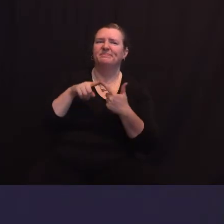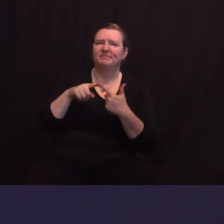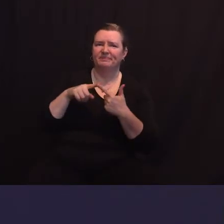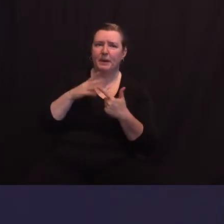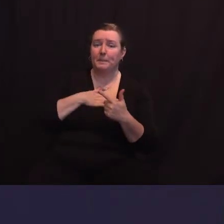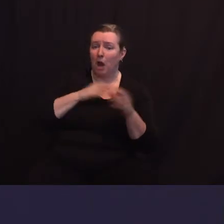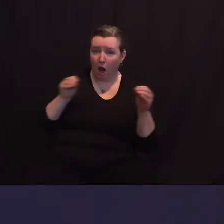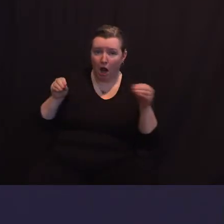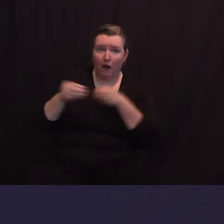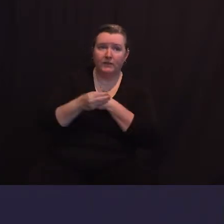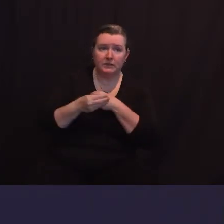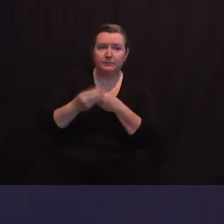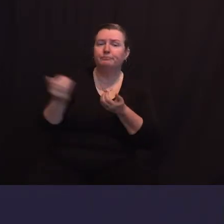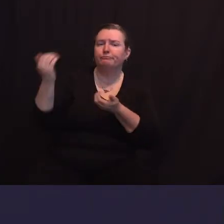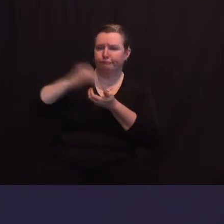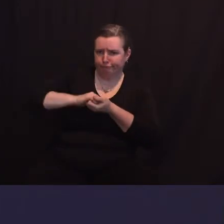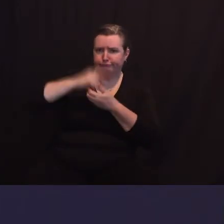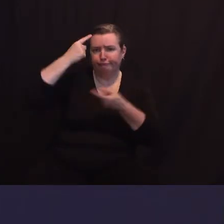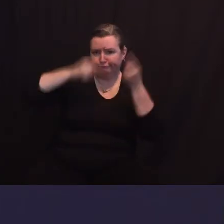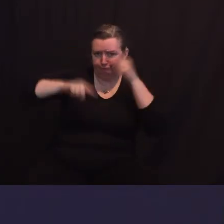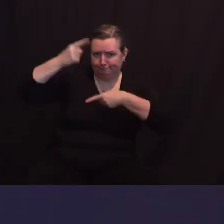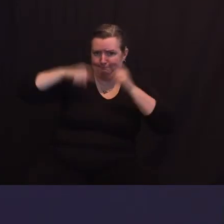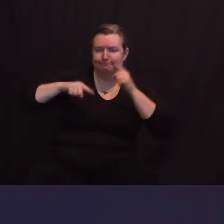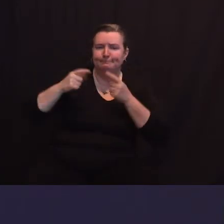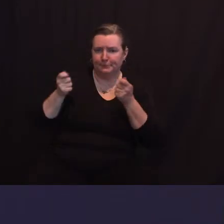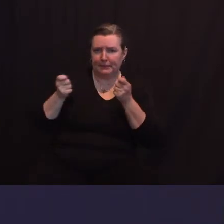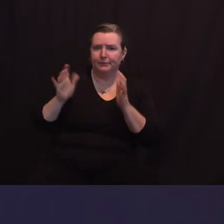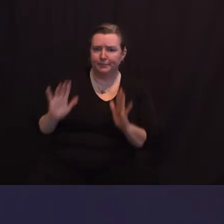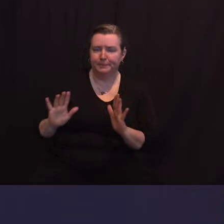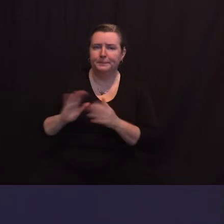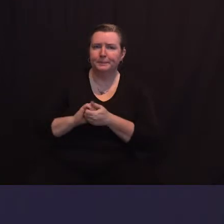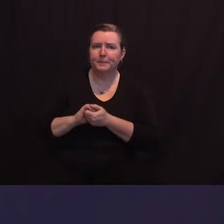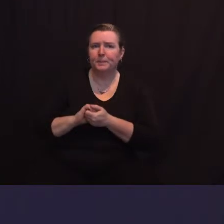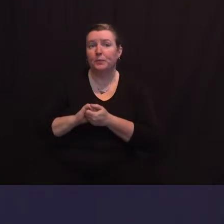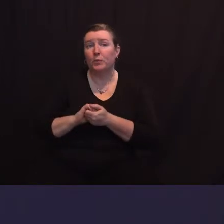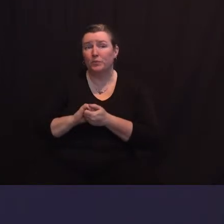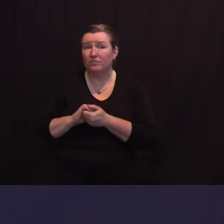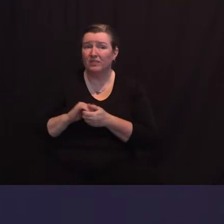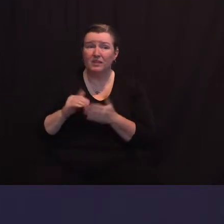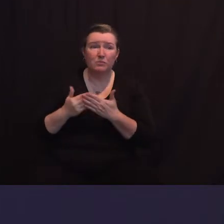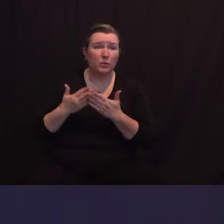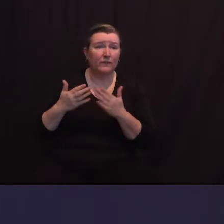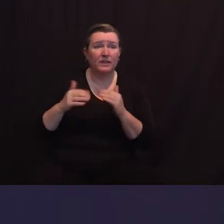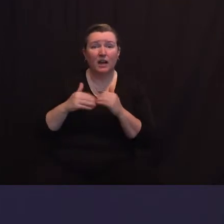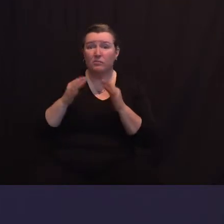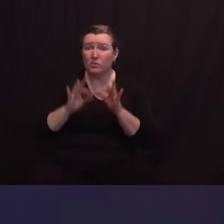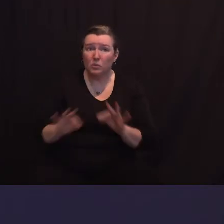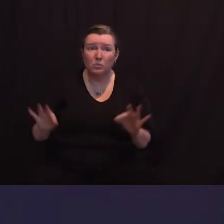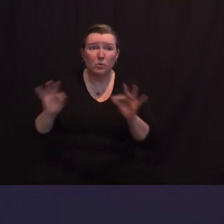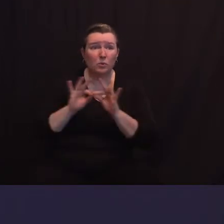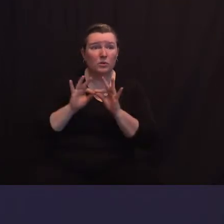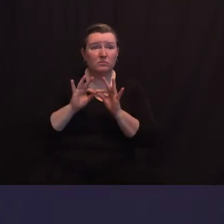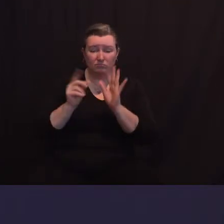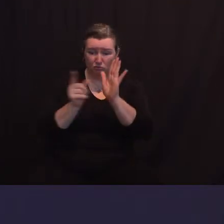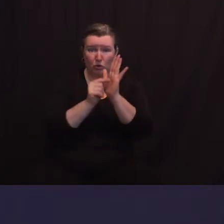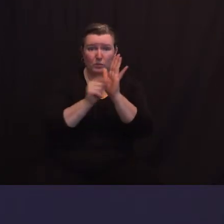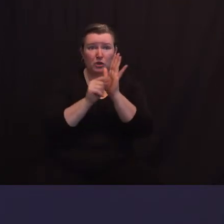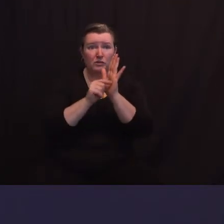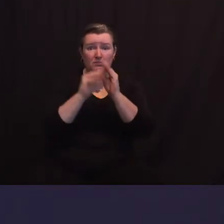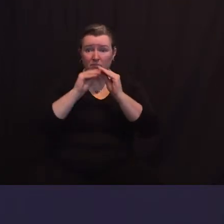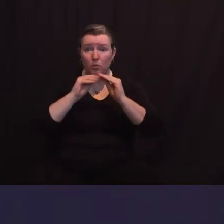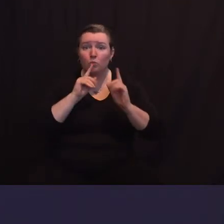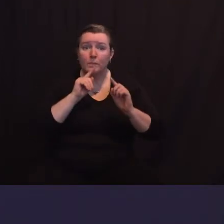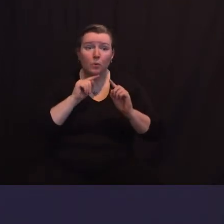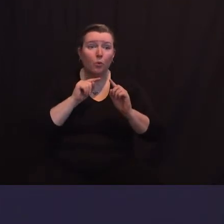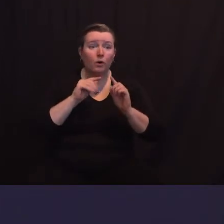points to emphasize. One is this really does show the importance of reporting through the system, whether it be the local police department or through our See Something, Say